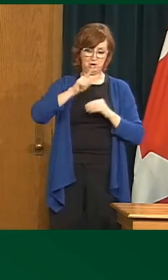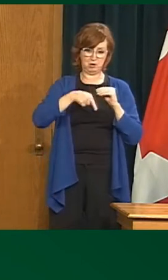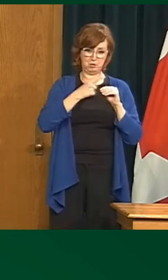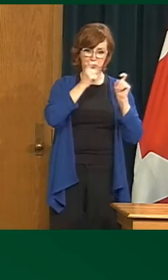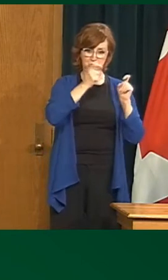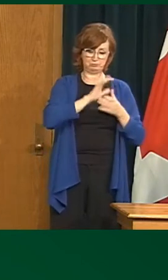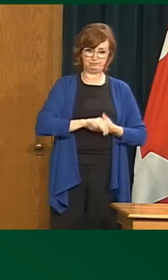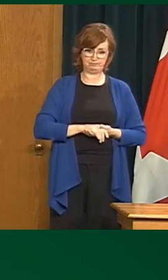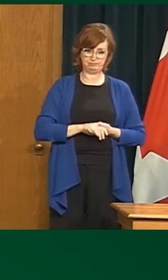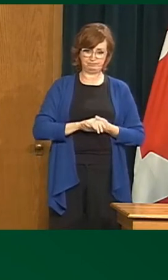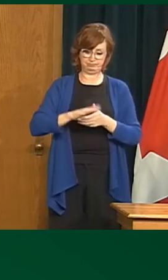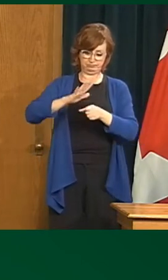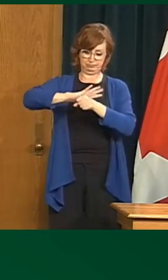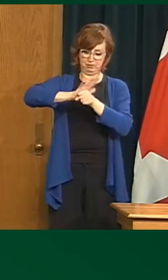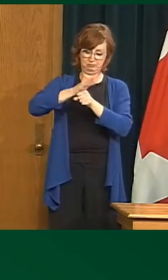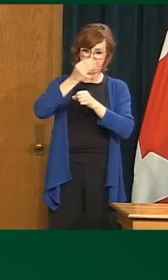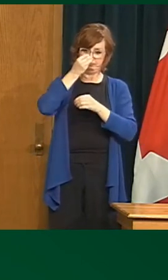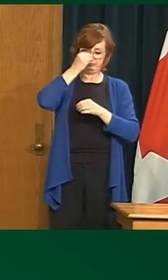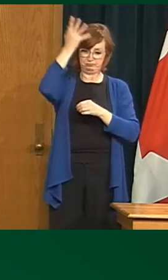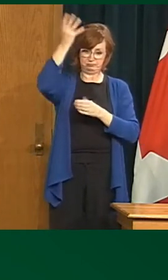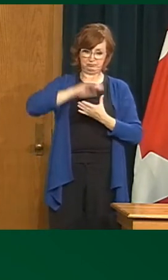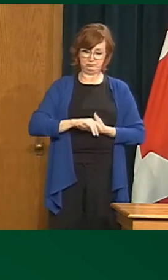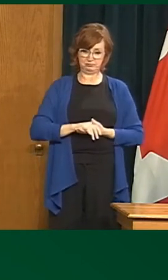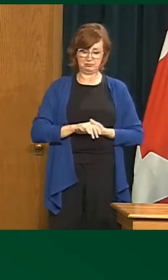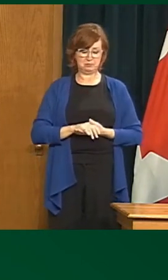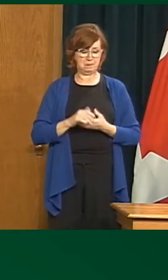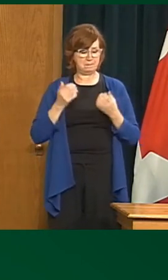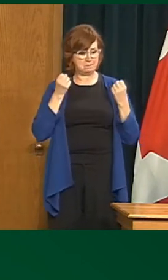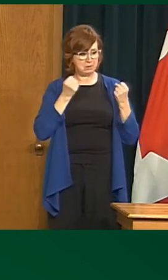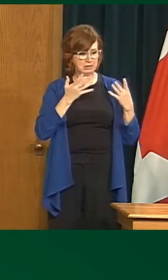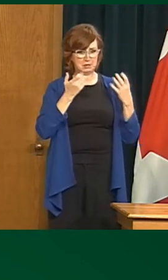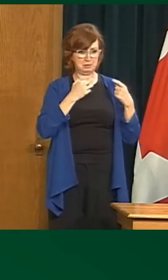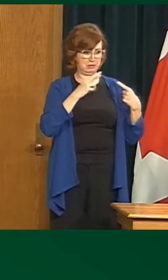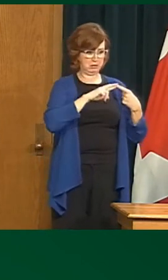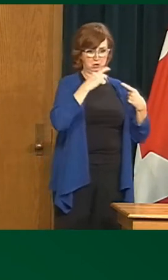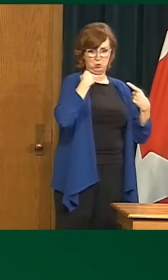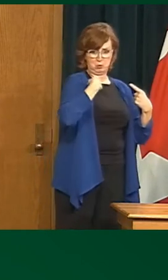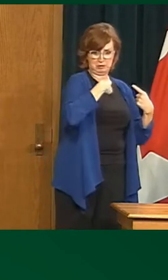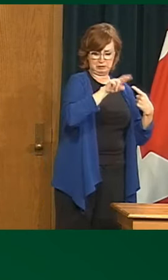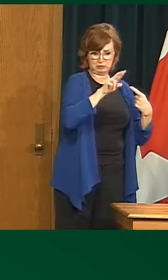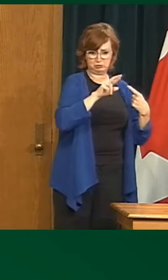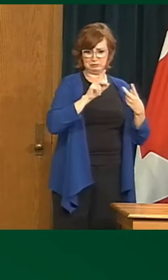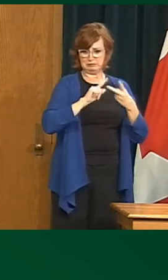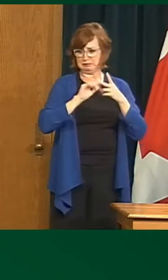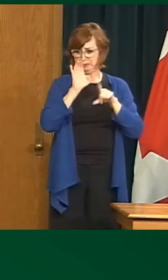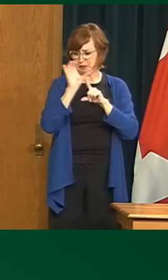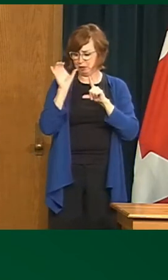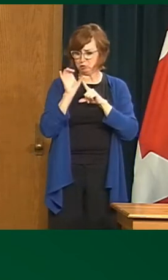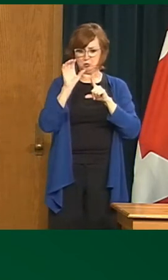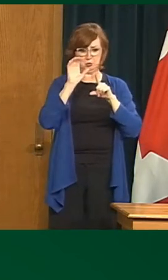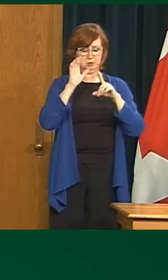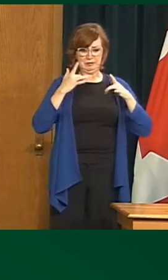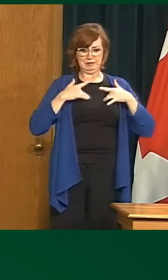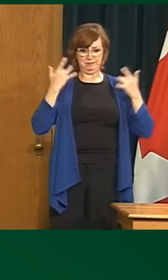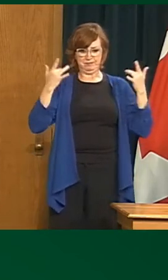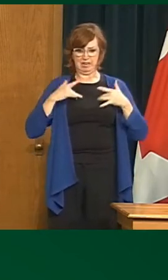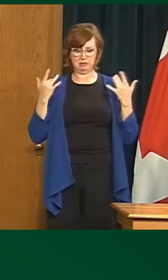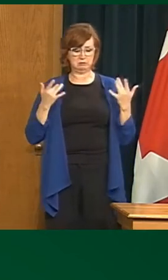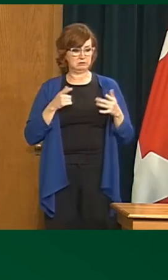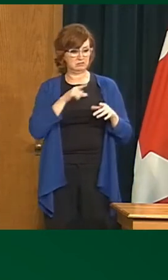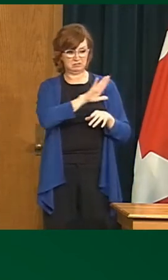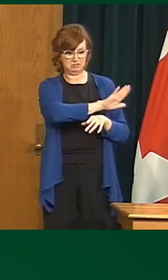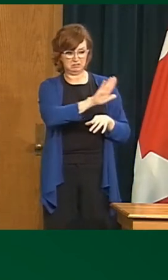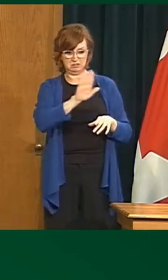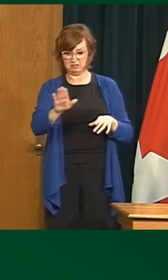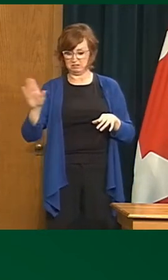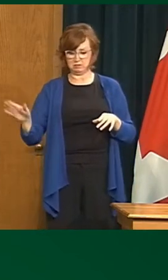There are other religious and cultural gatherings that have gone to great lengths to modify their worship services,